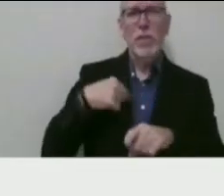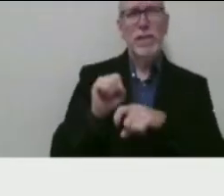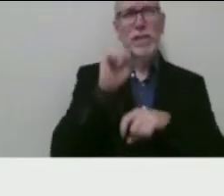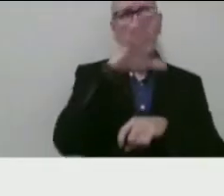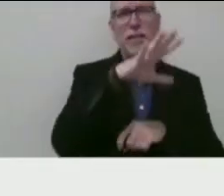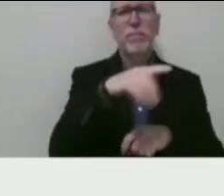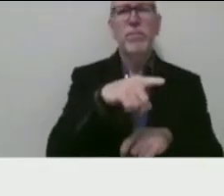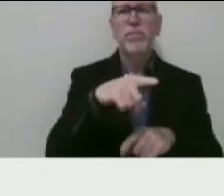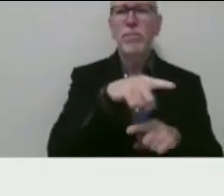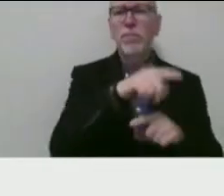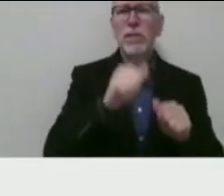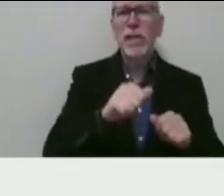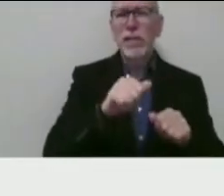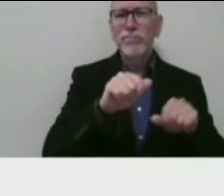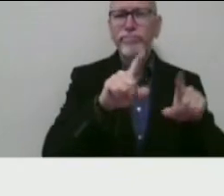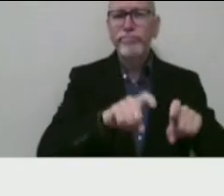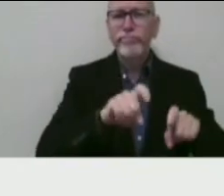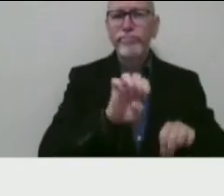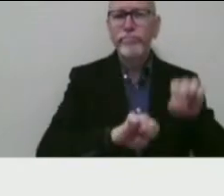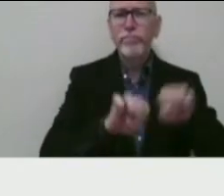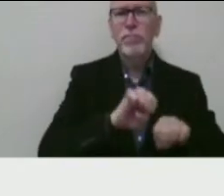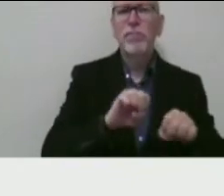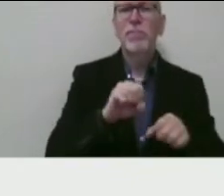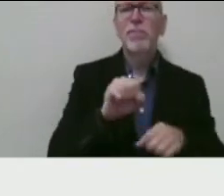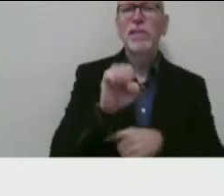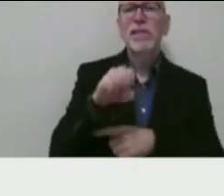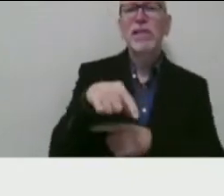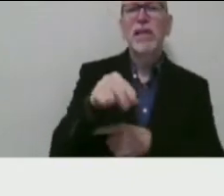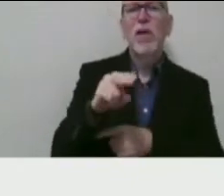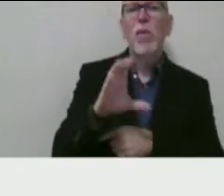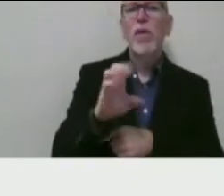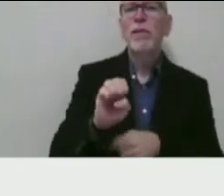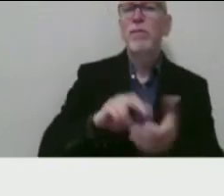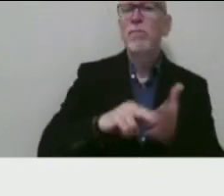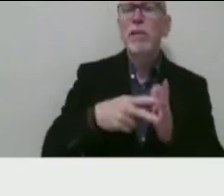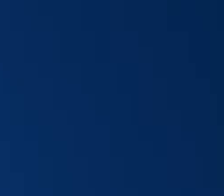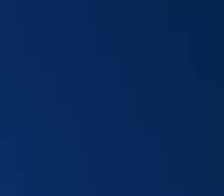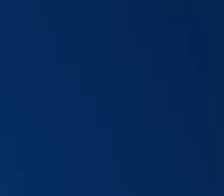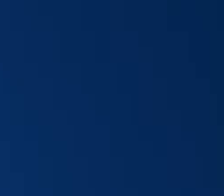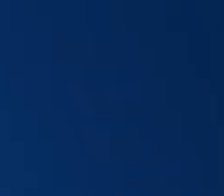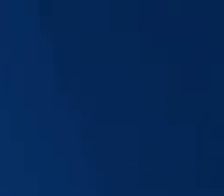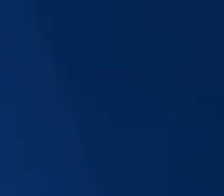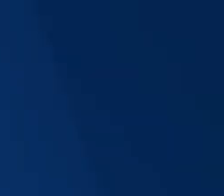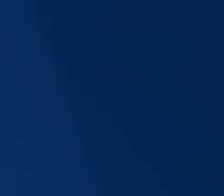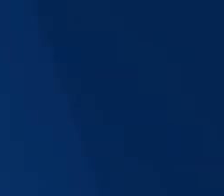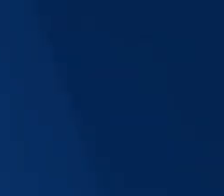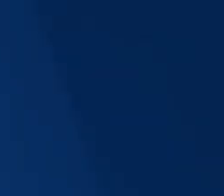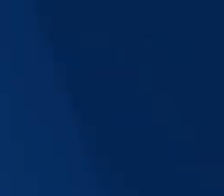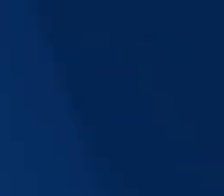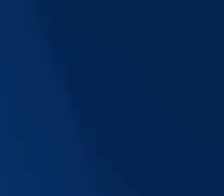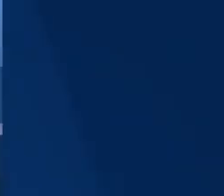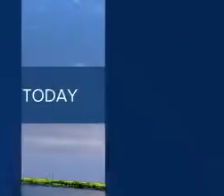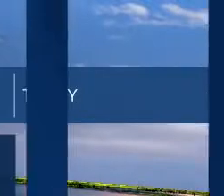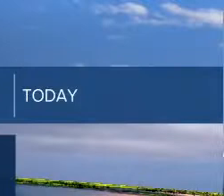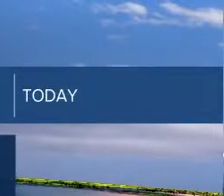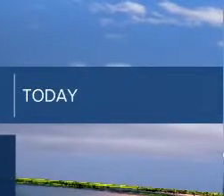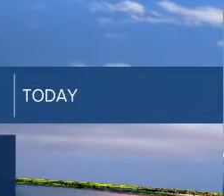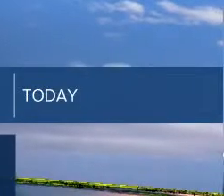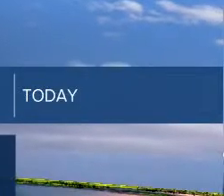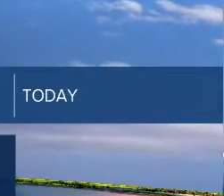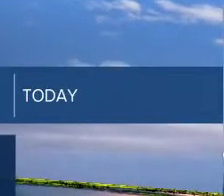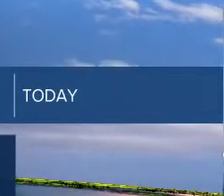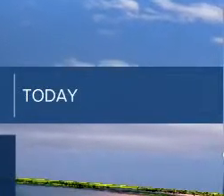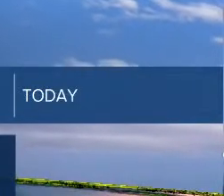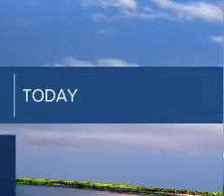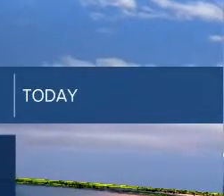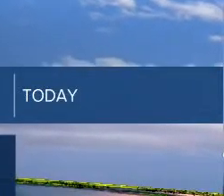say the majority of the current cases are among people who are not vaccinated. Let's get a check of our Friday forecast right now with meteorologist Todd Kloss. And hey, Todd. It's a bit of